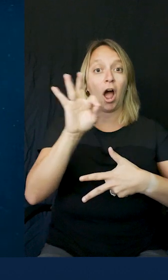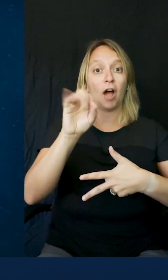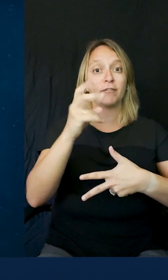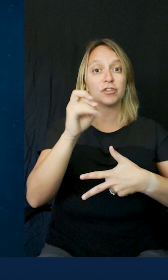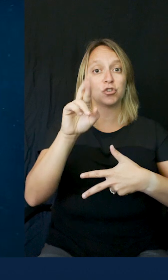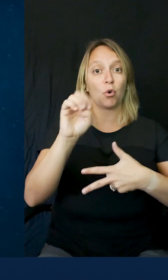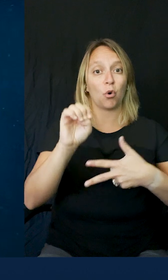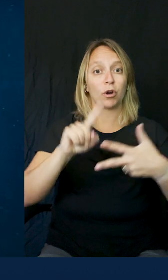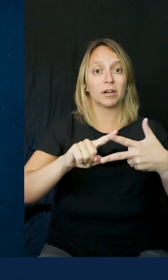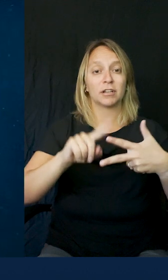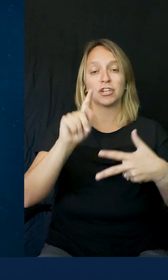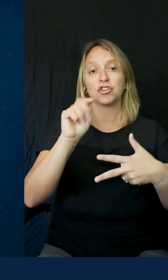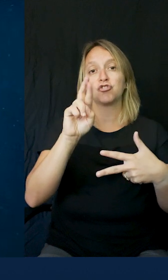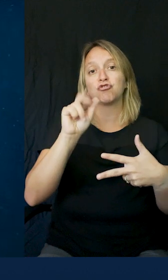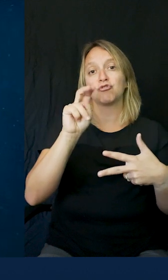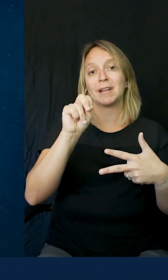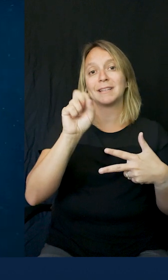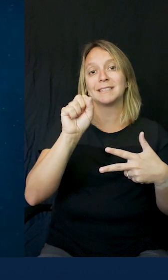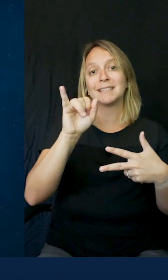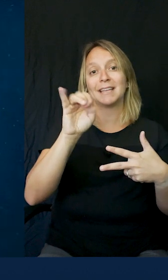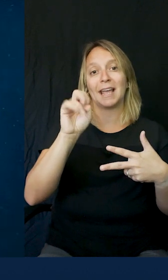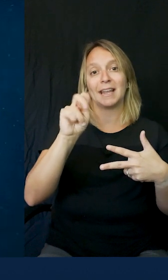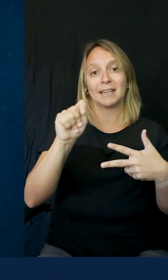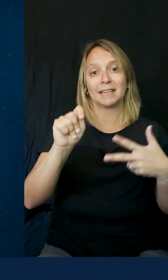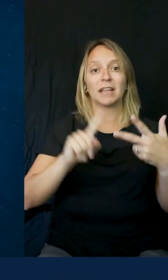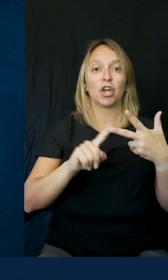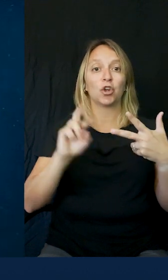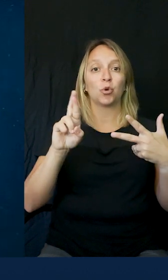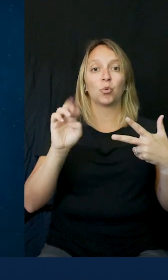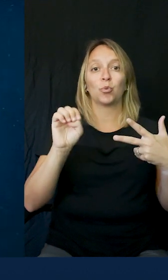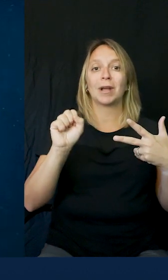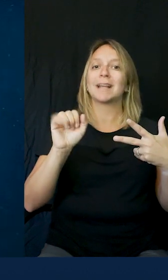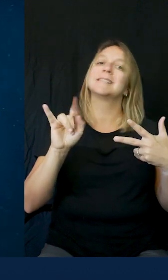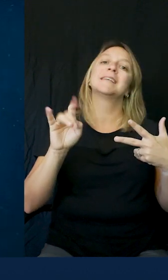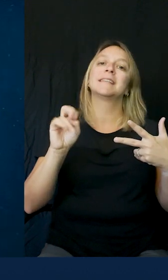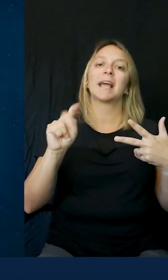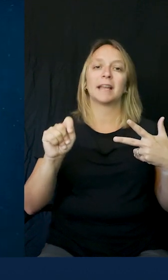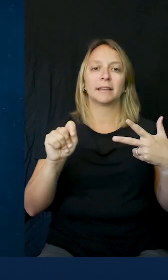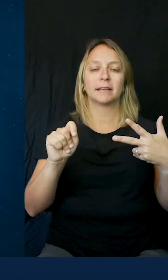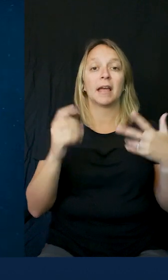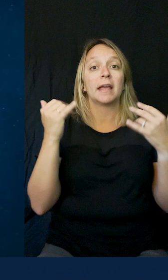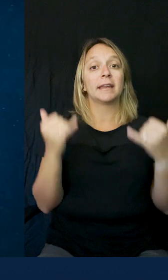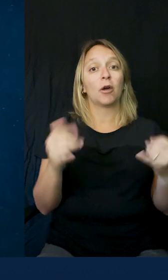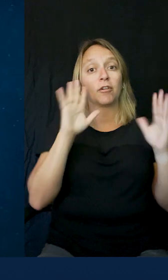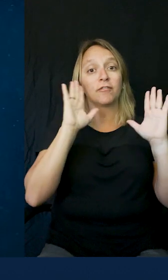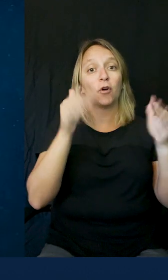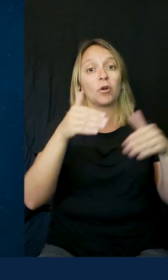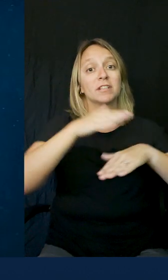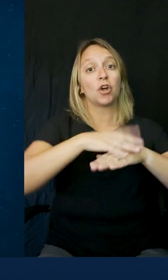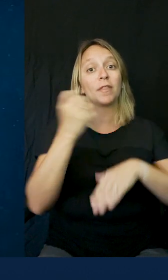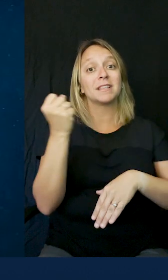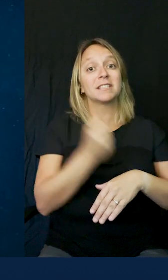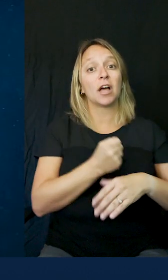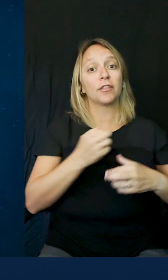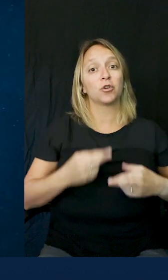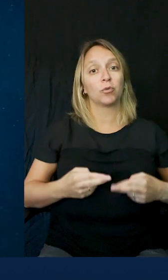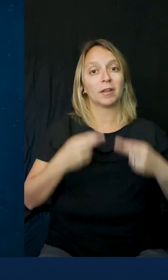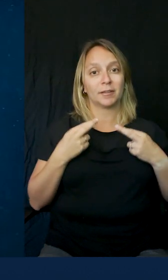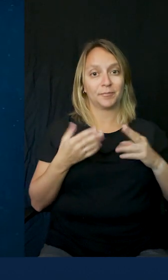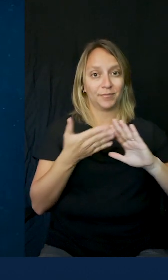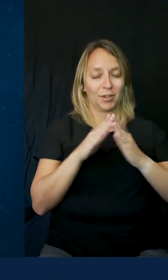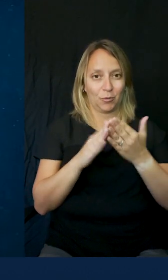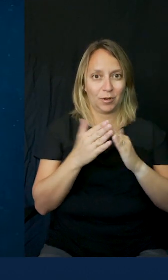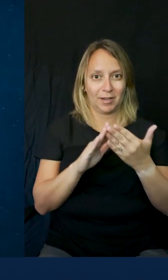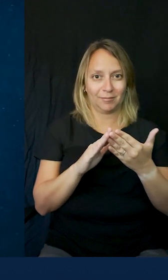Biggs, and resident. Let's look closer at an endangered fish-eating population known as the Southern Resident Community of